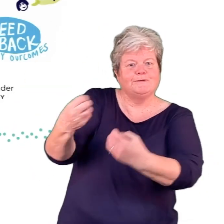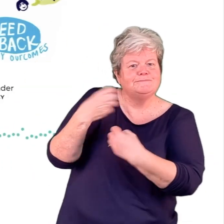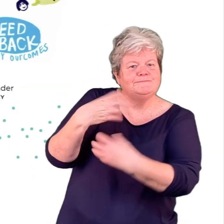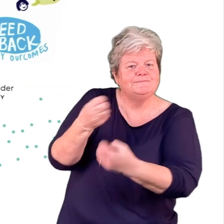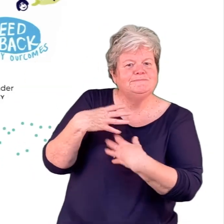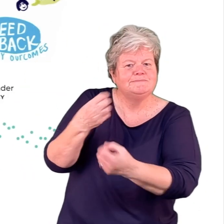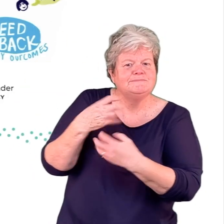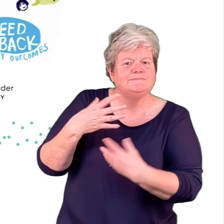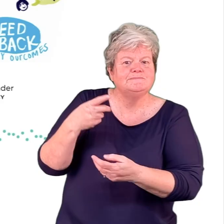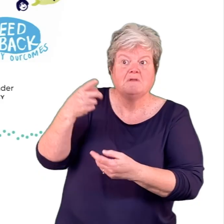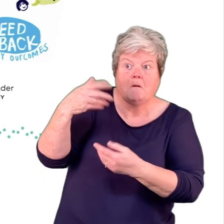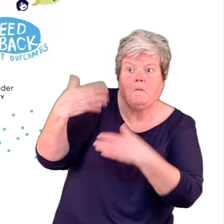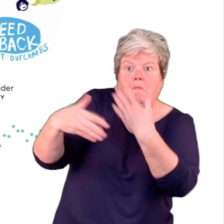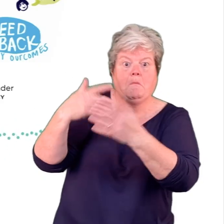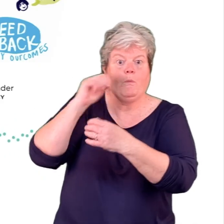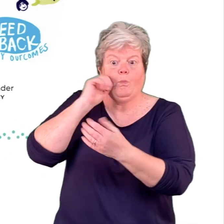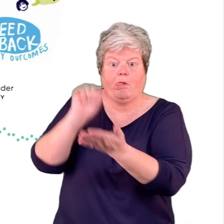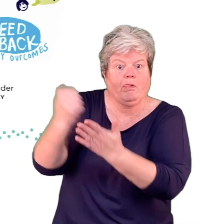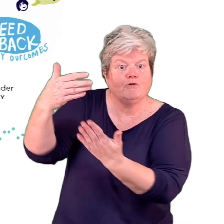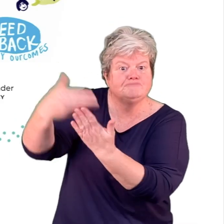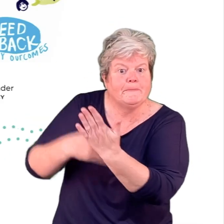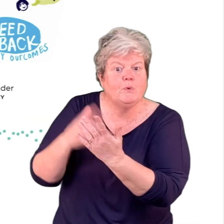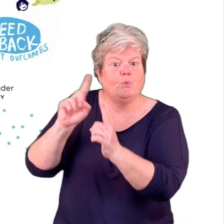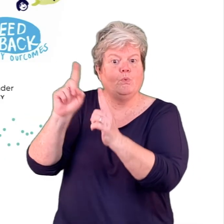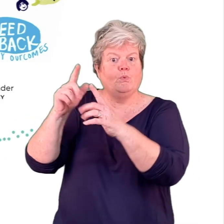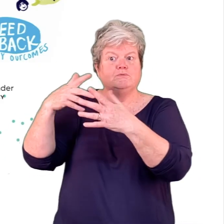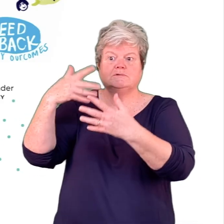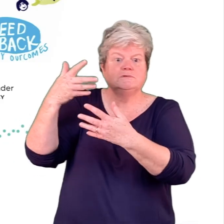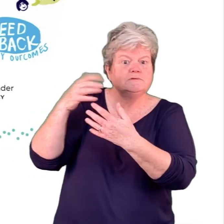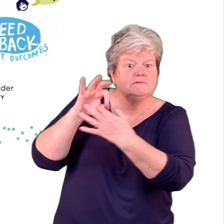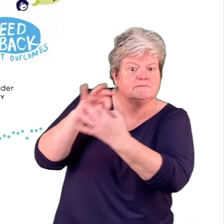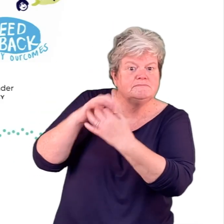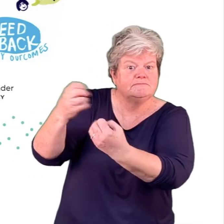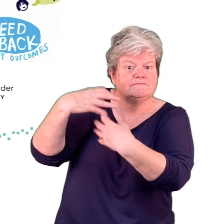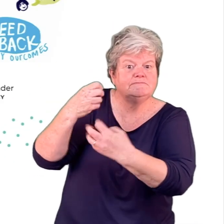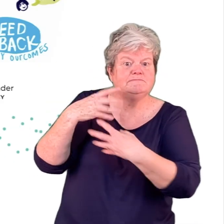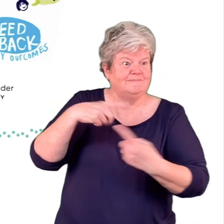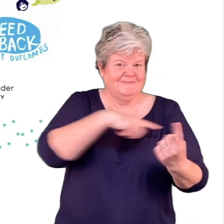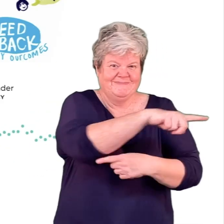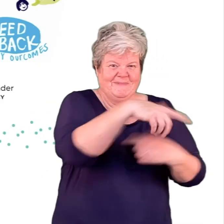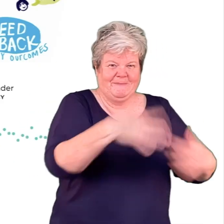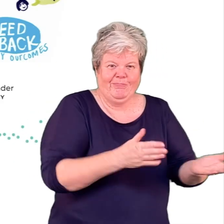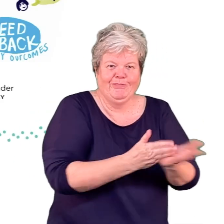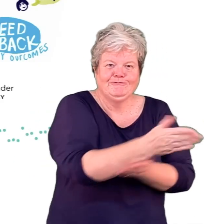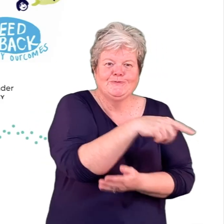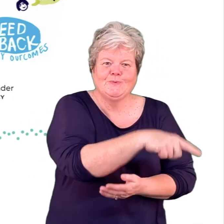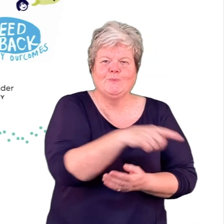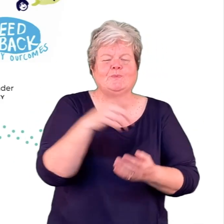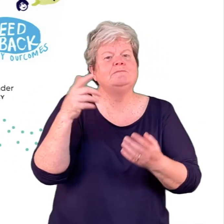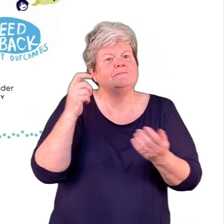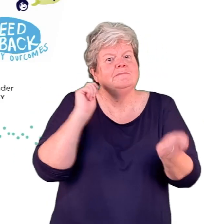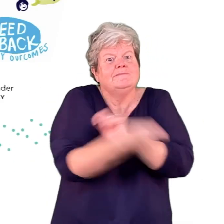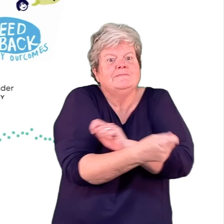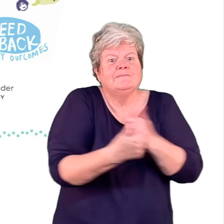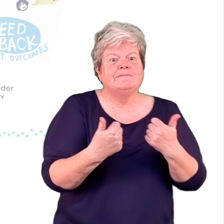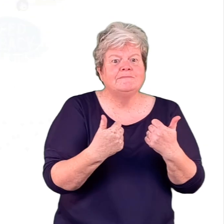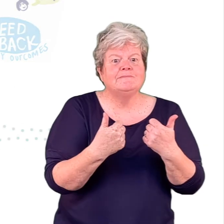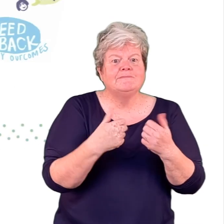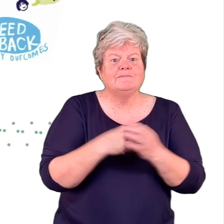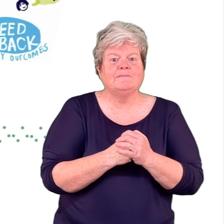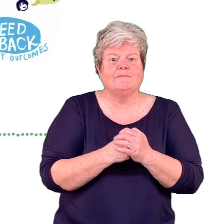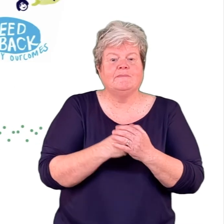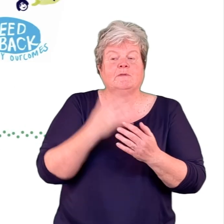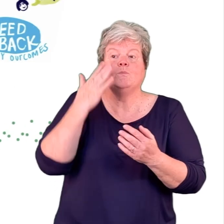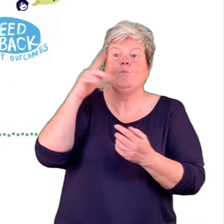coming back a bit more and feeding back on this is now a report that's going to be shared with all these people and this is the difference it's going to make.